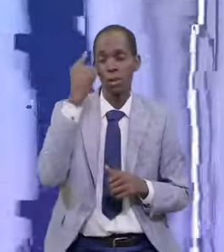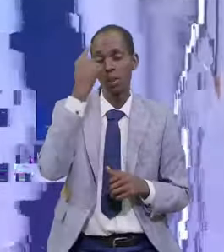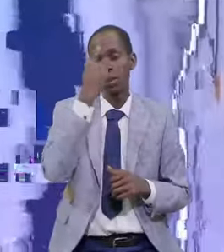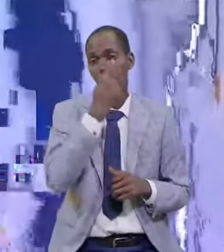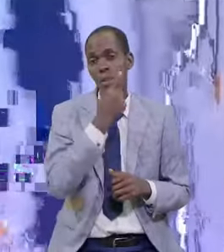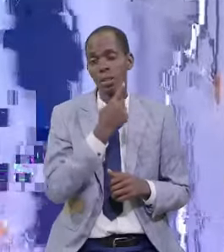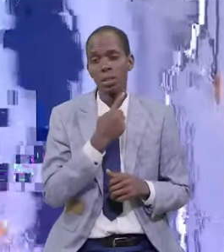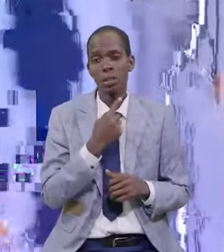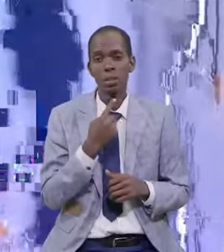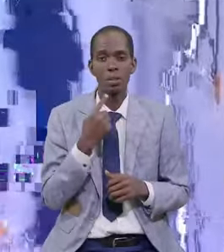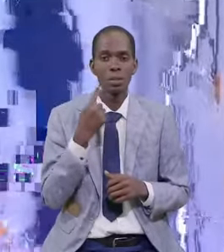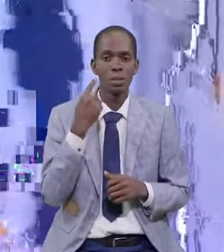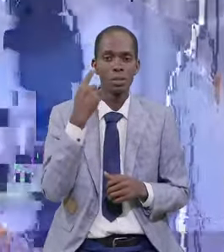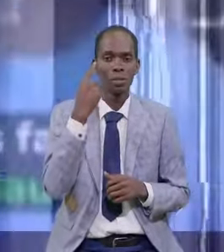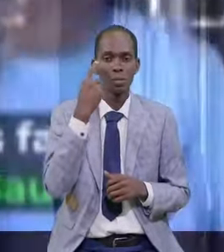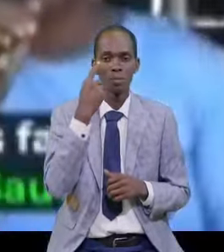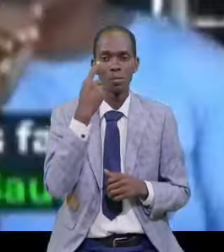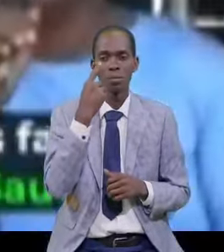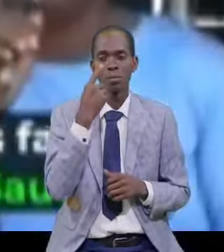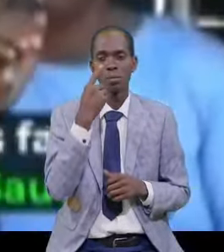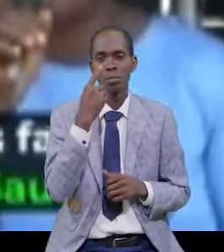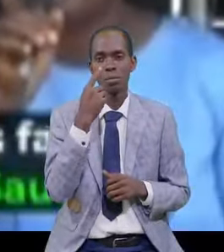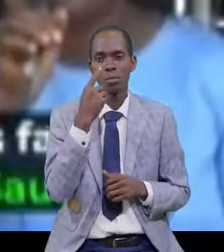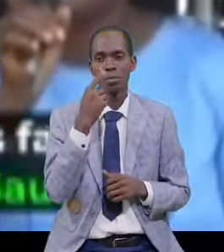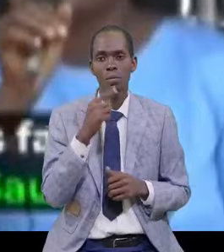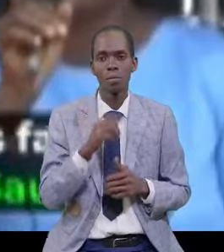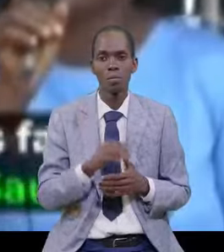Andor might de and